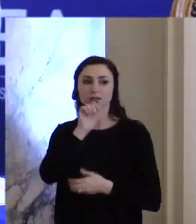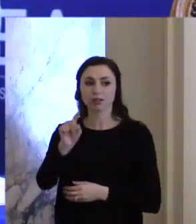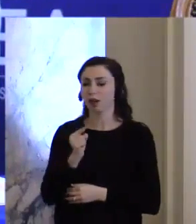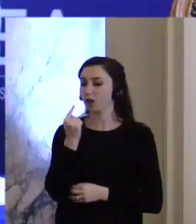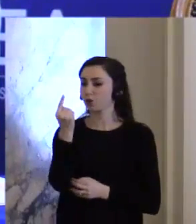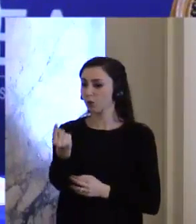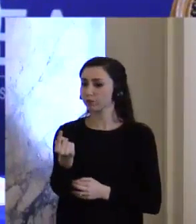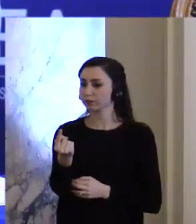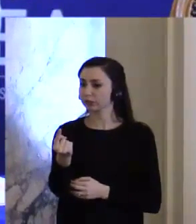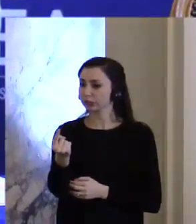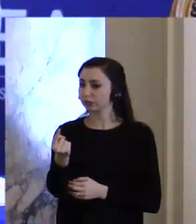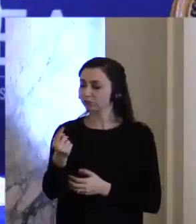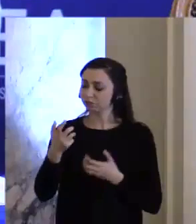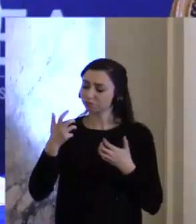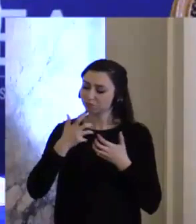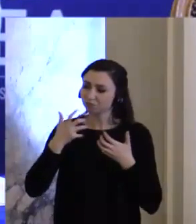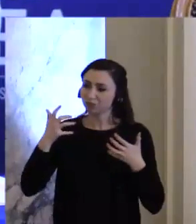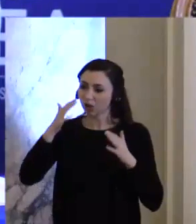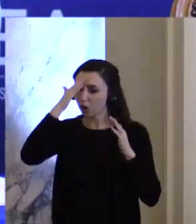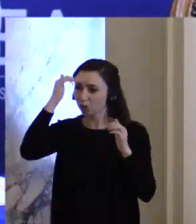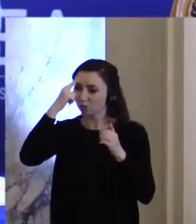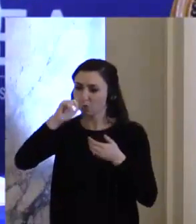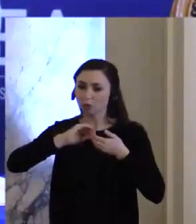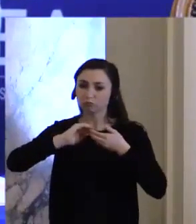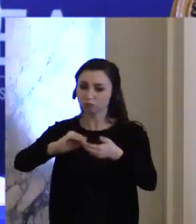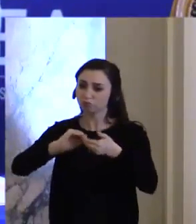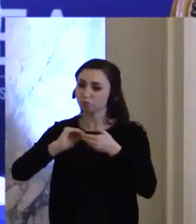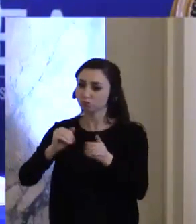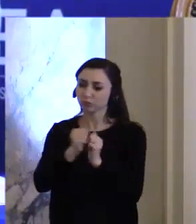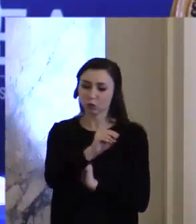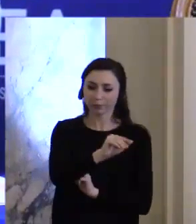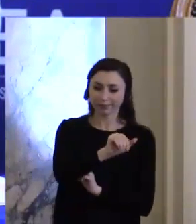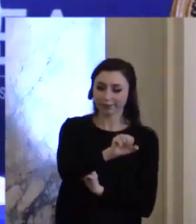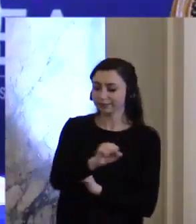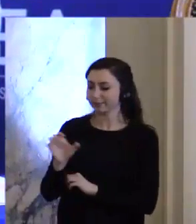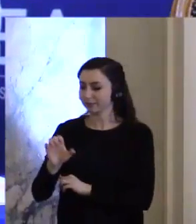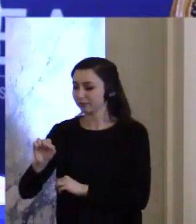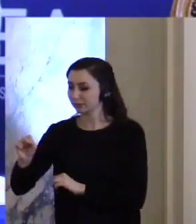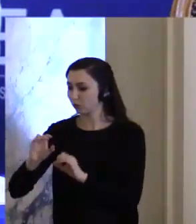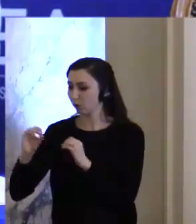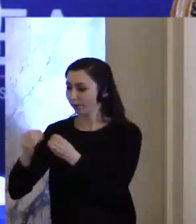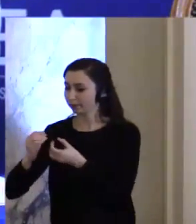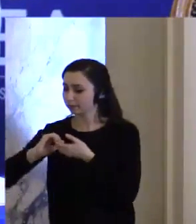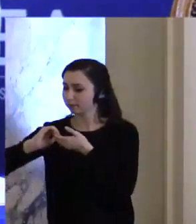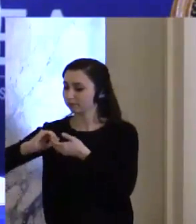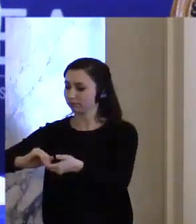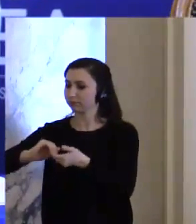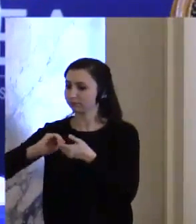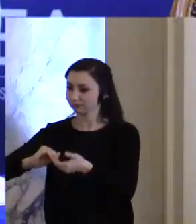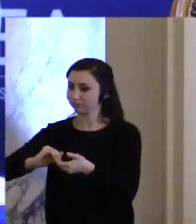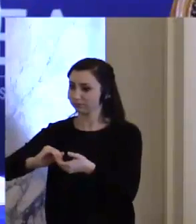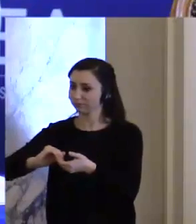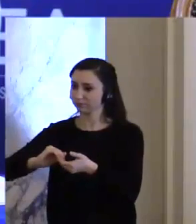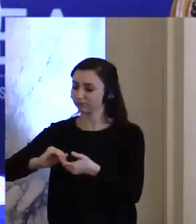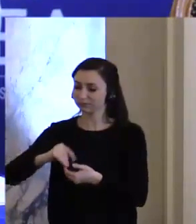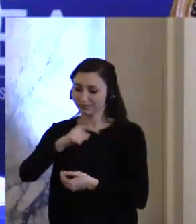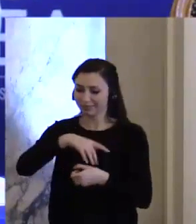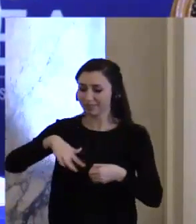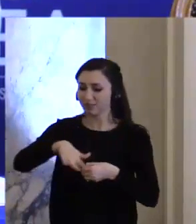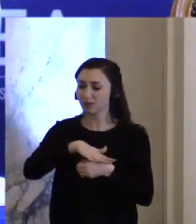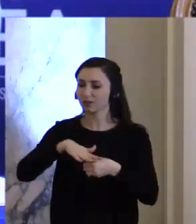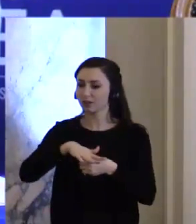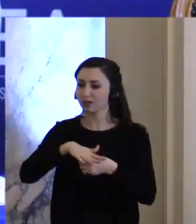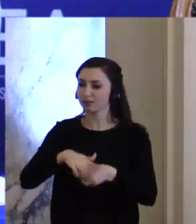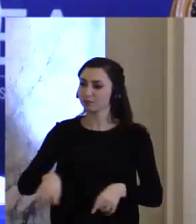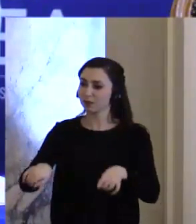there tremendous scope for cooperation between the OAS and civil society organizations in these areas, but that